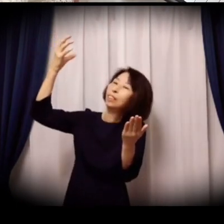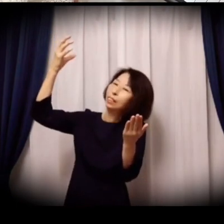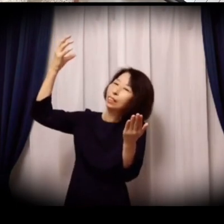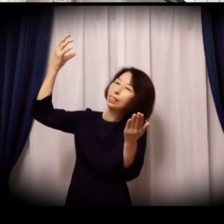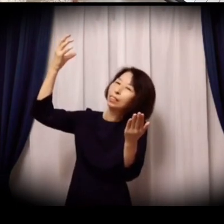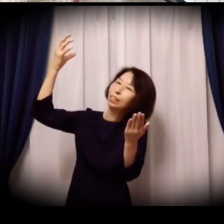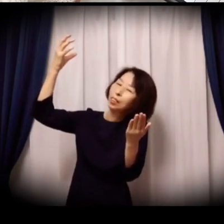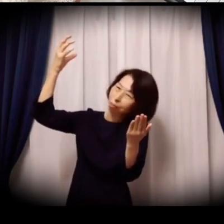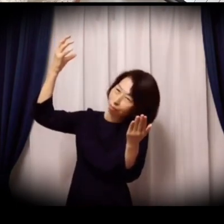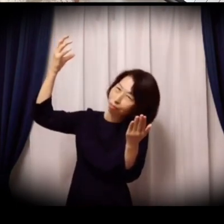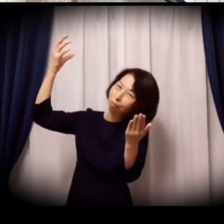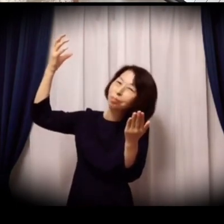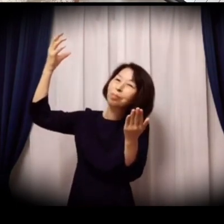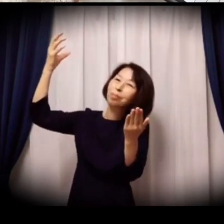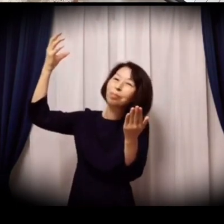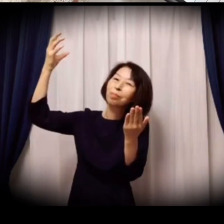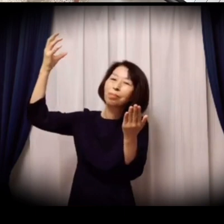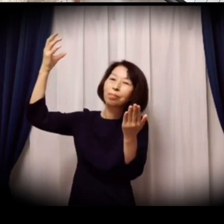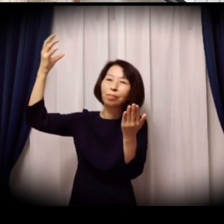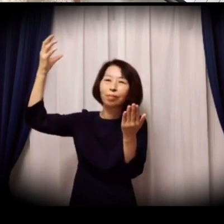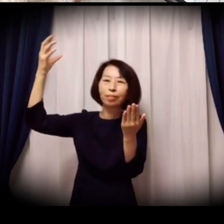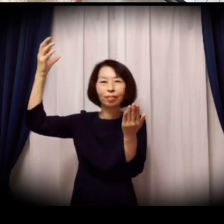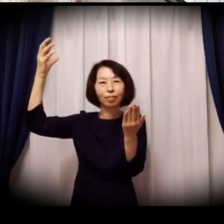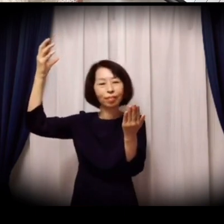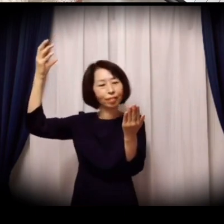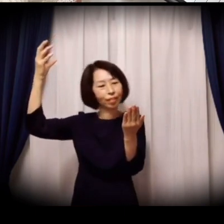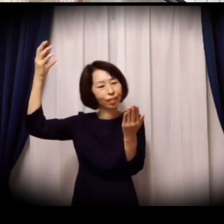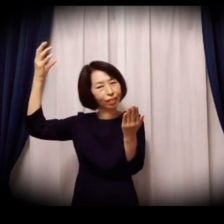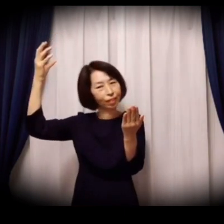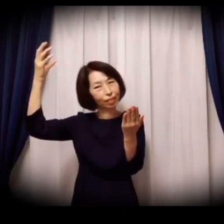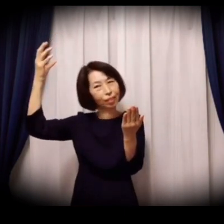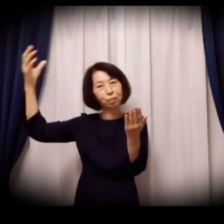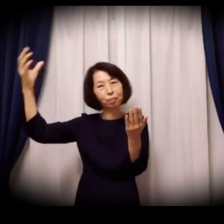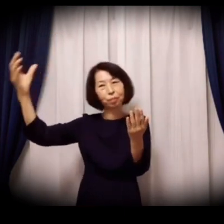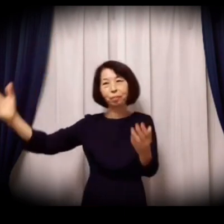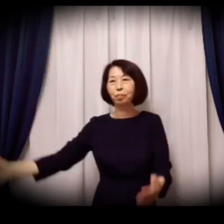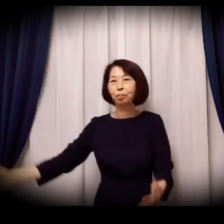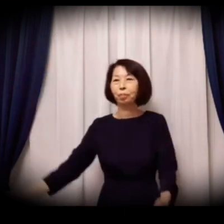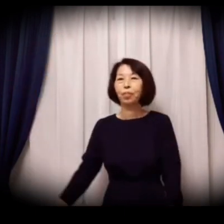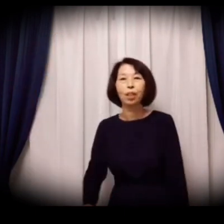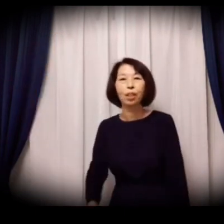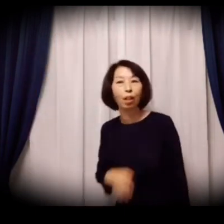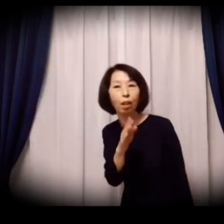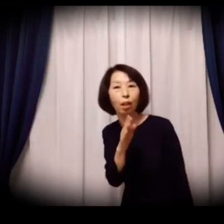through I look at love that way